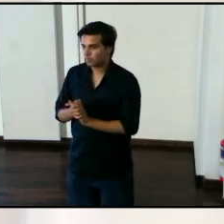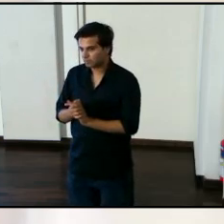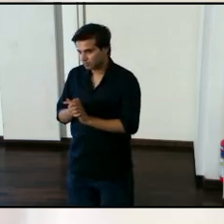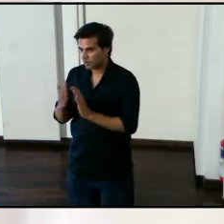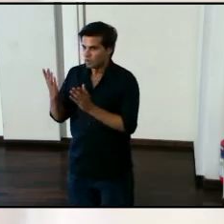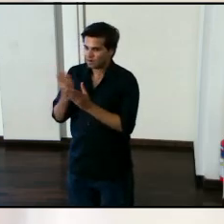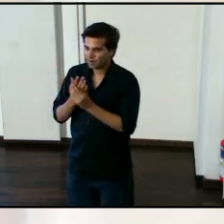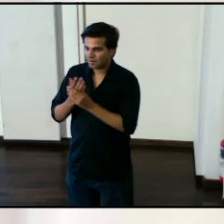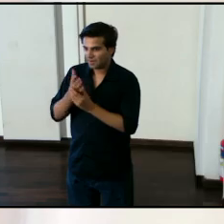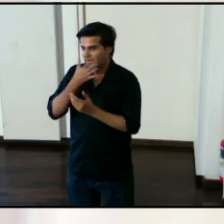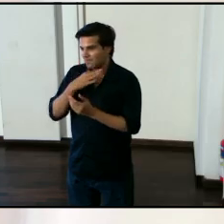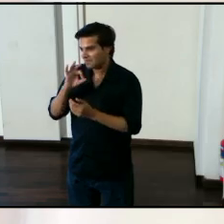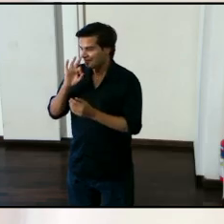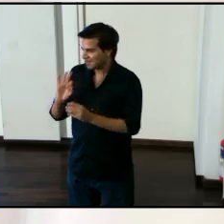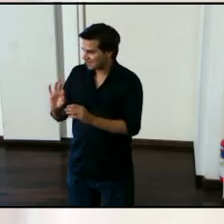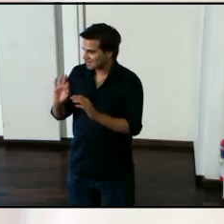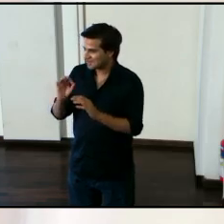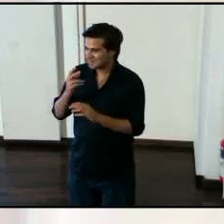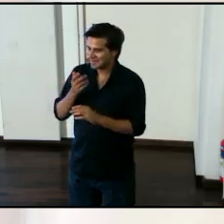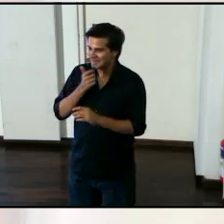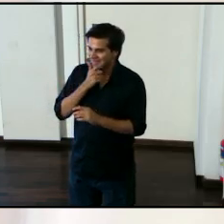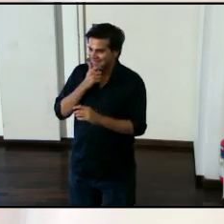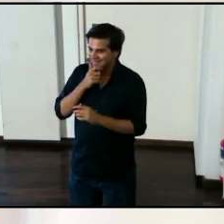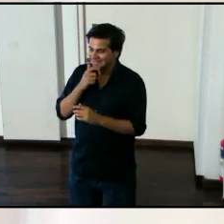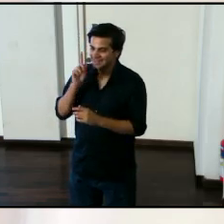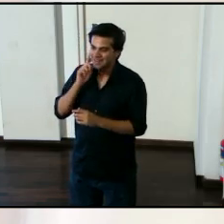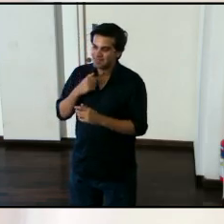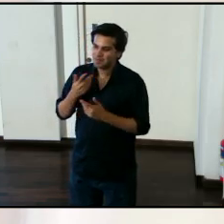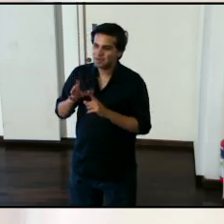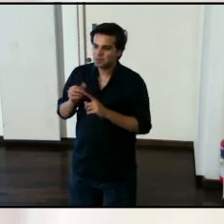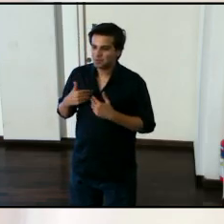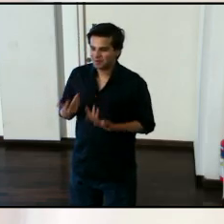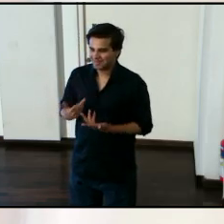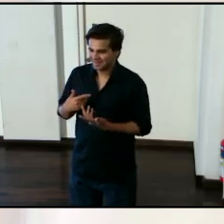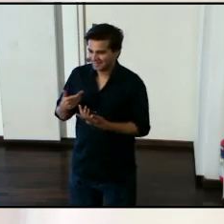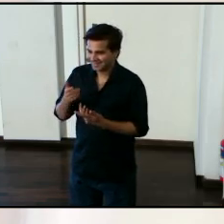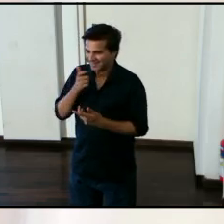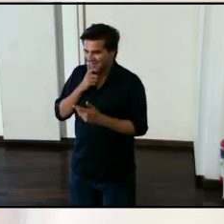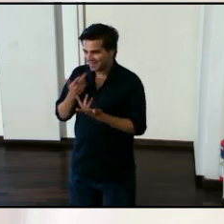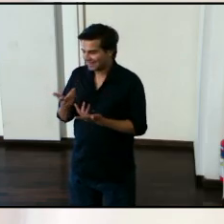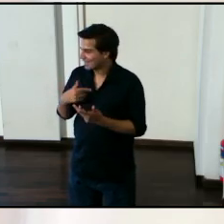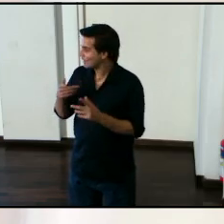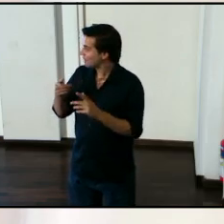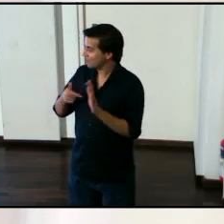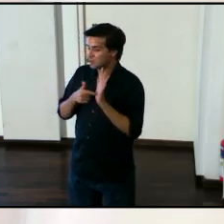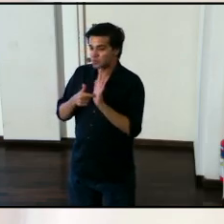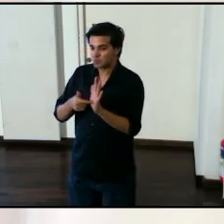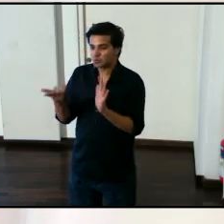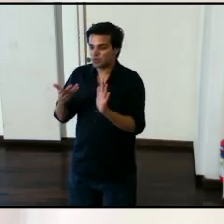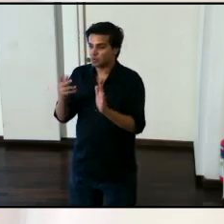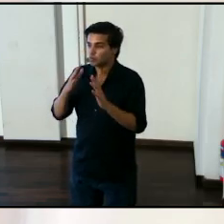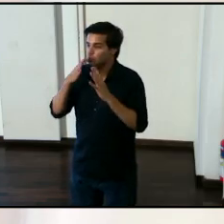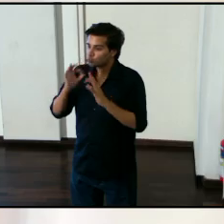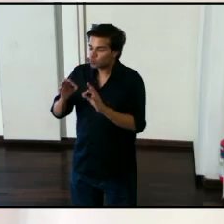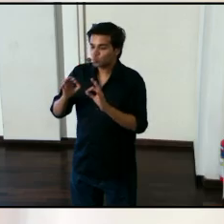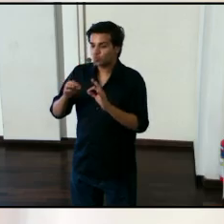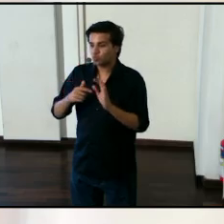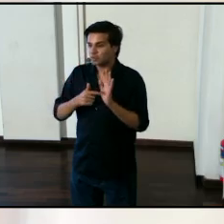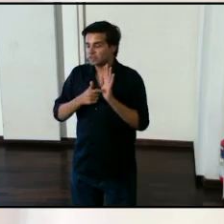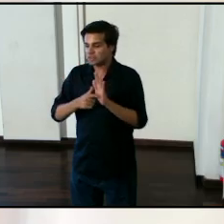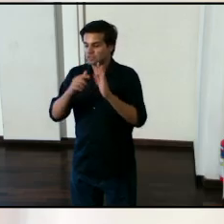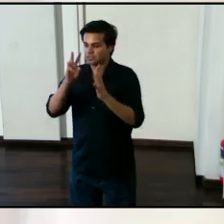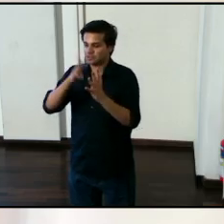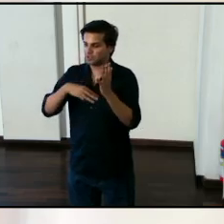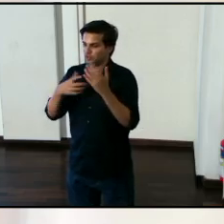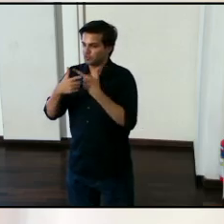archive. And I will begin by showing you not a very well taken screenshot